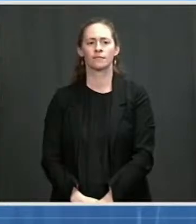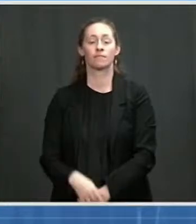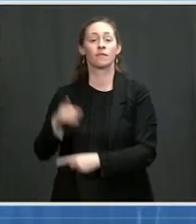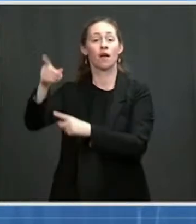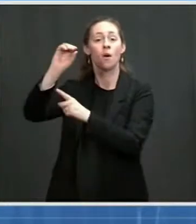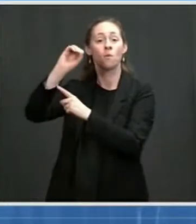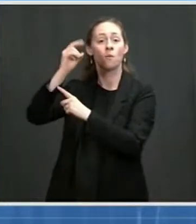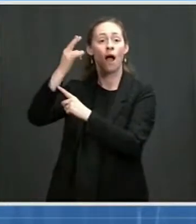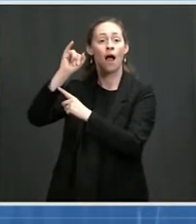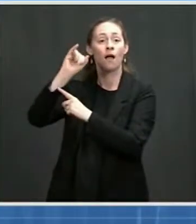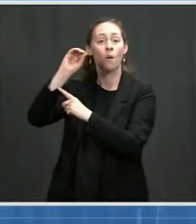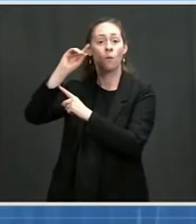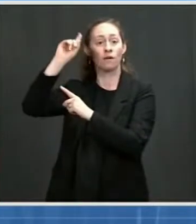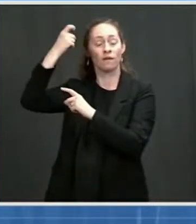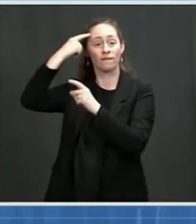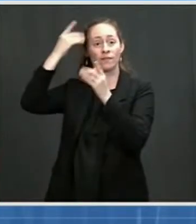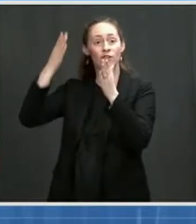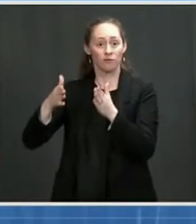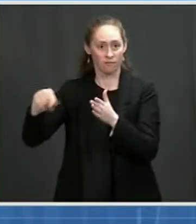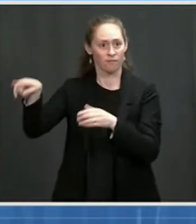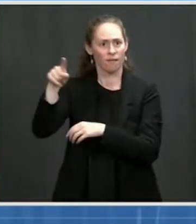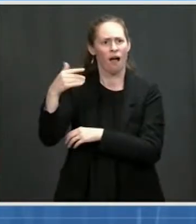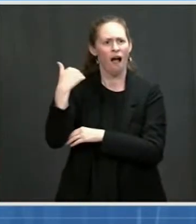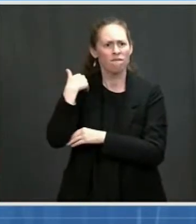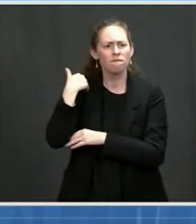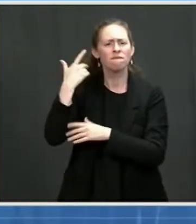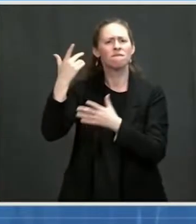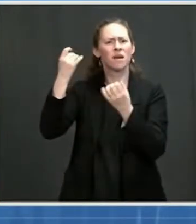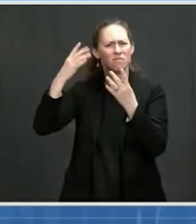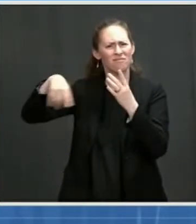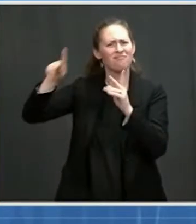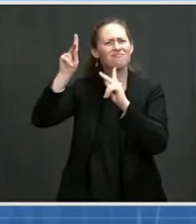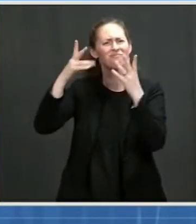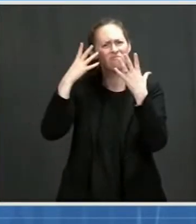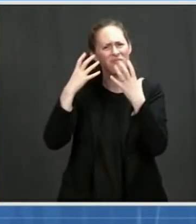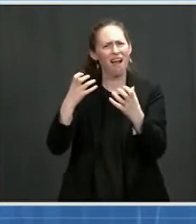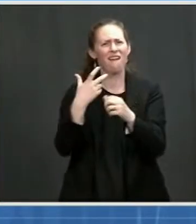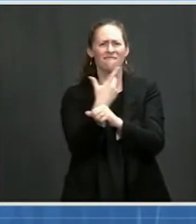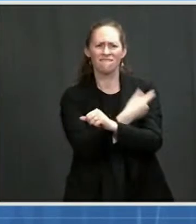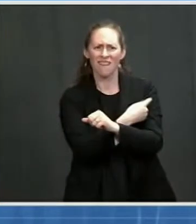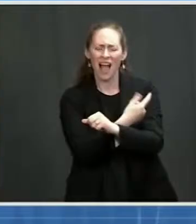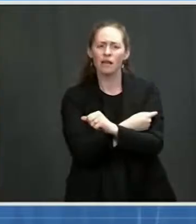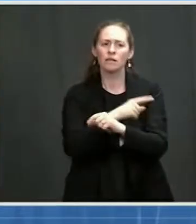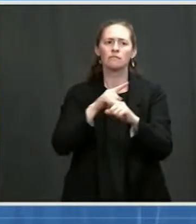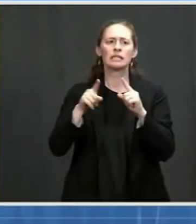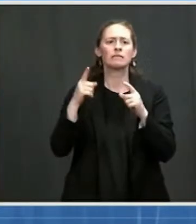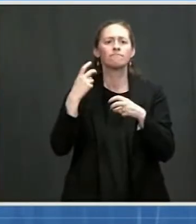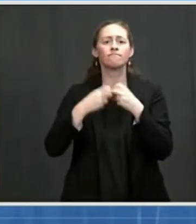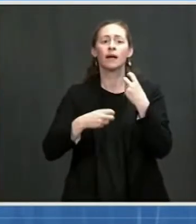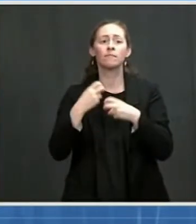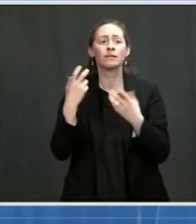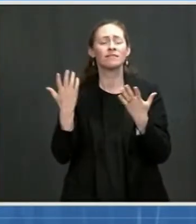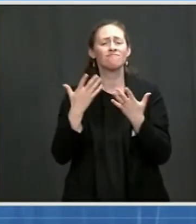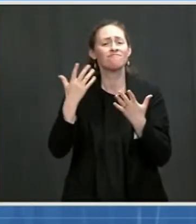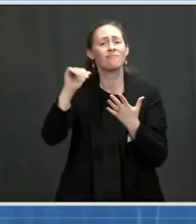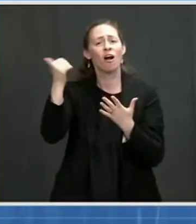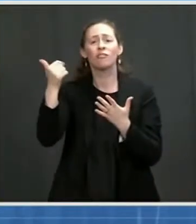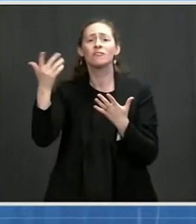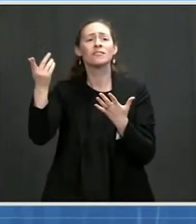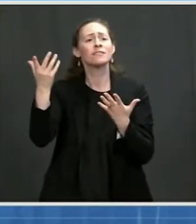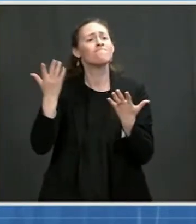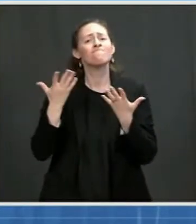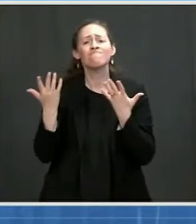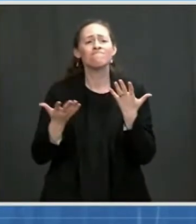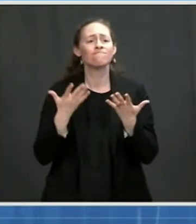People do care about getting vaccinated, but it turns out they also have other things they care about. Some of those things might